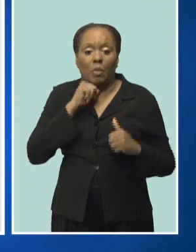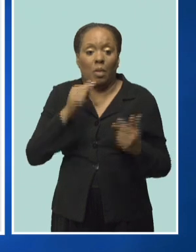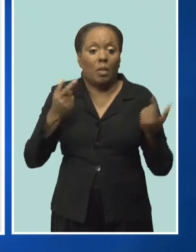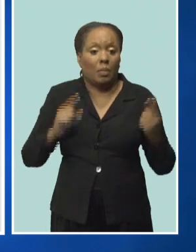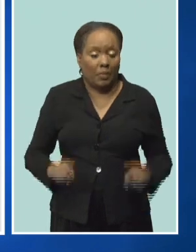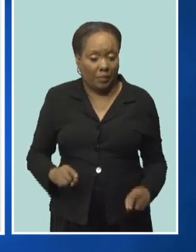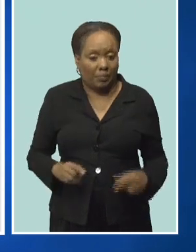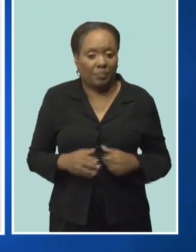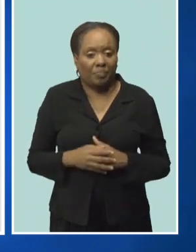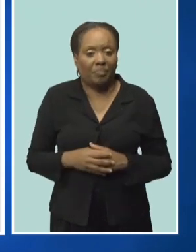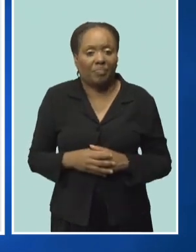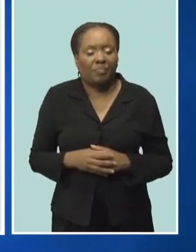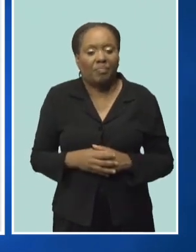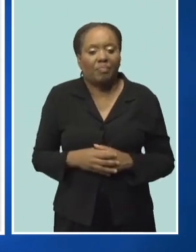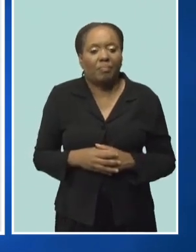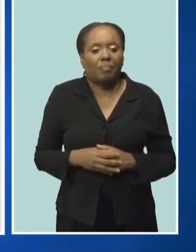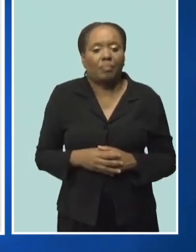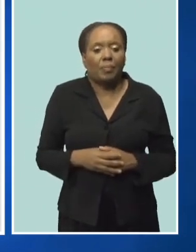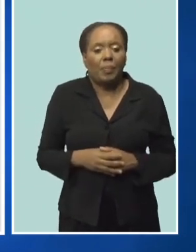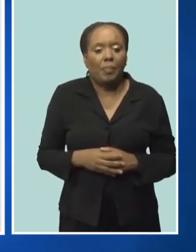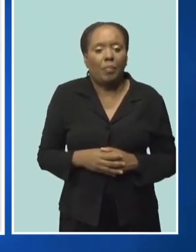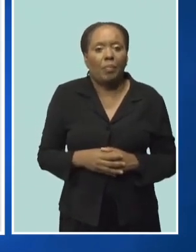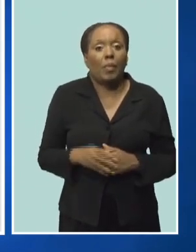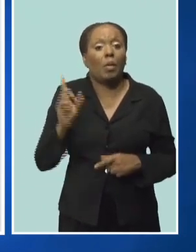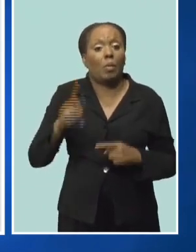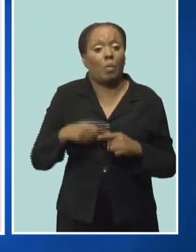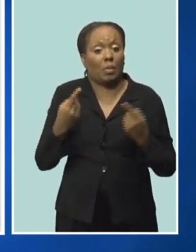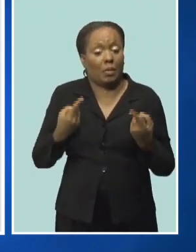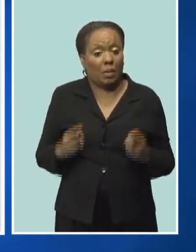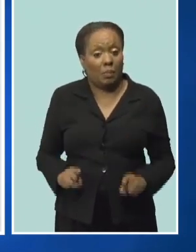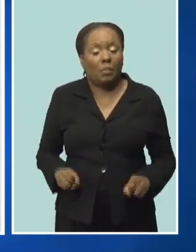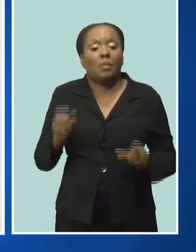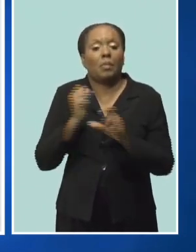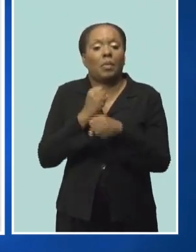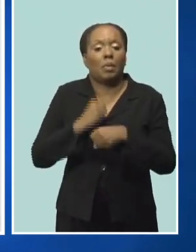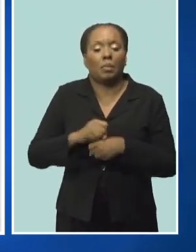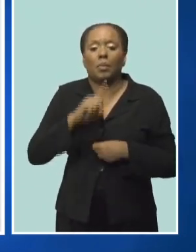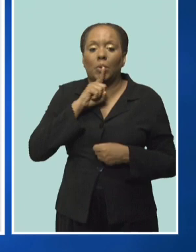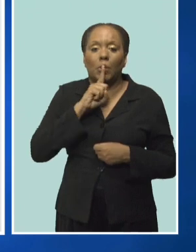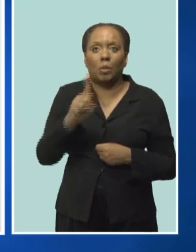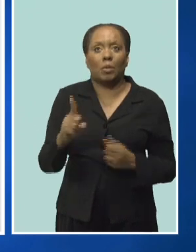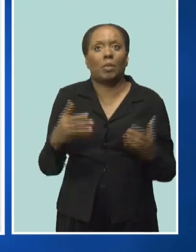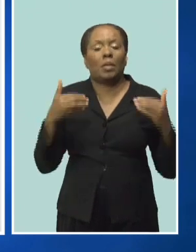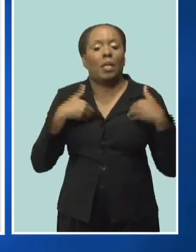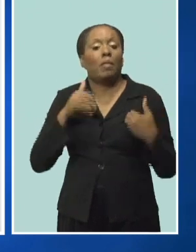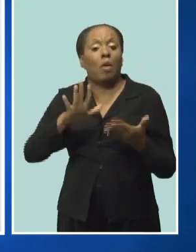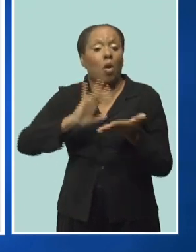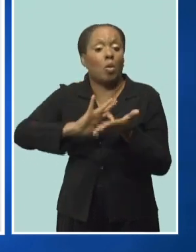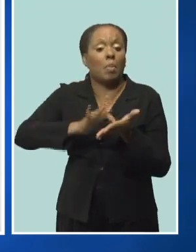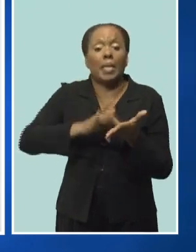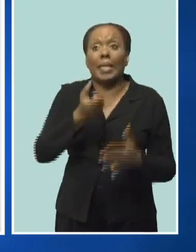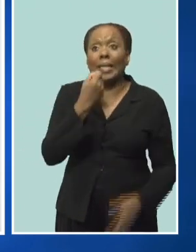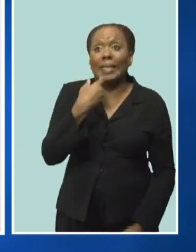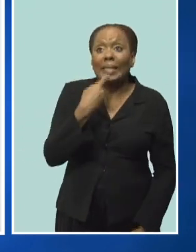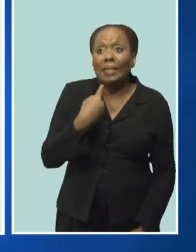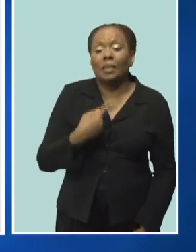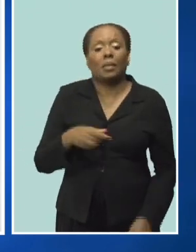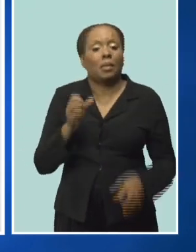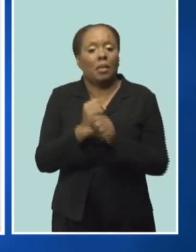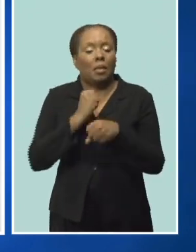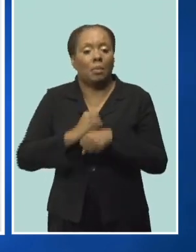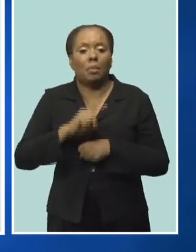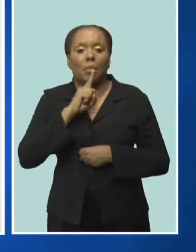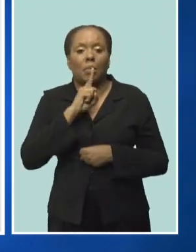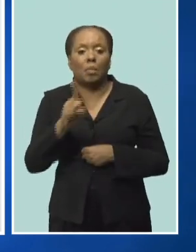I'm asking you as well, even as you do that, to continue to ensure that you have your medication in order and that you have